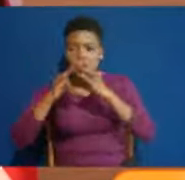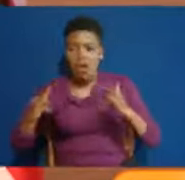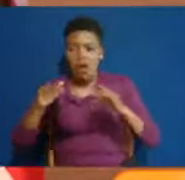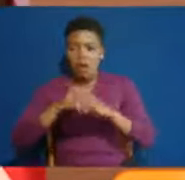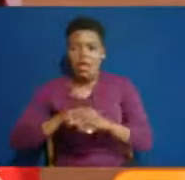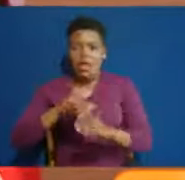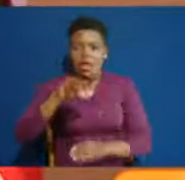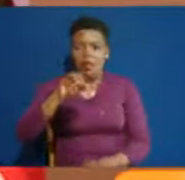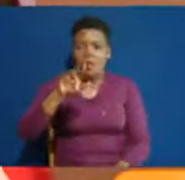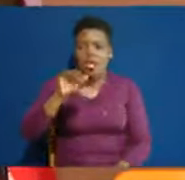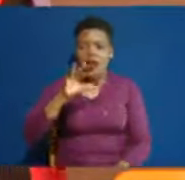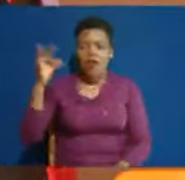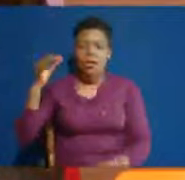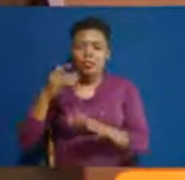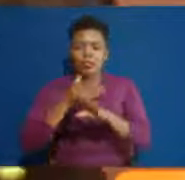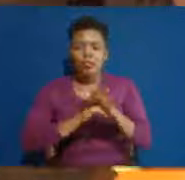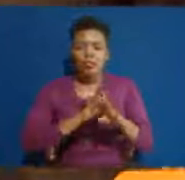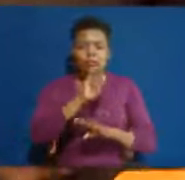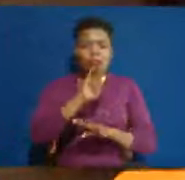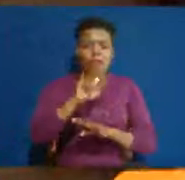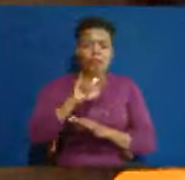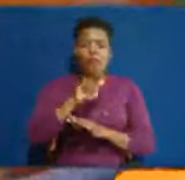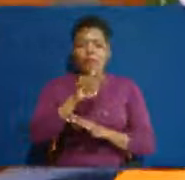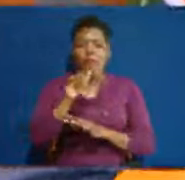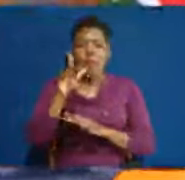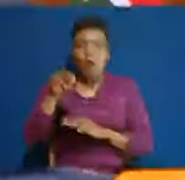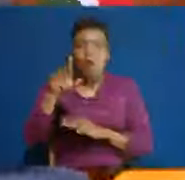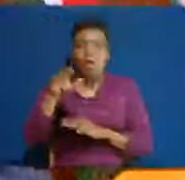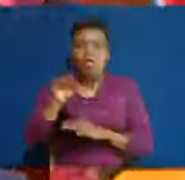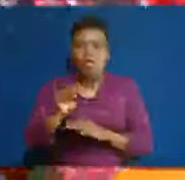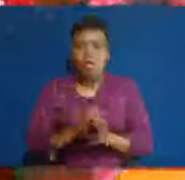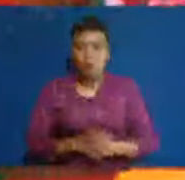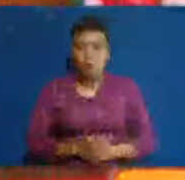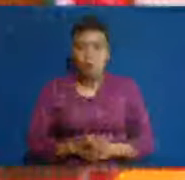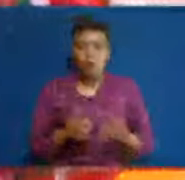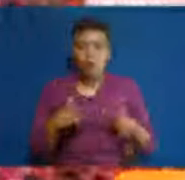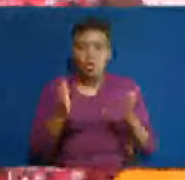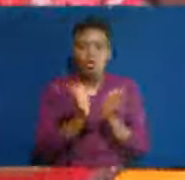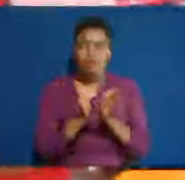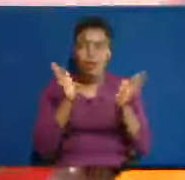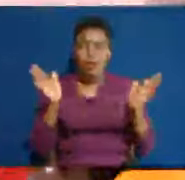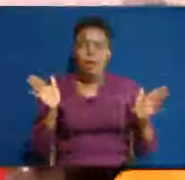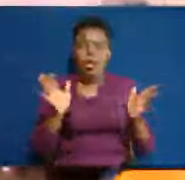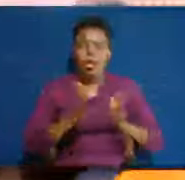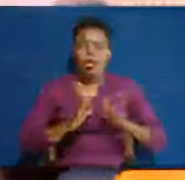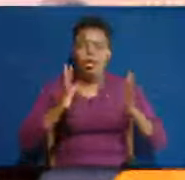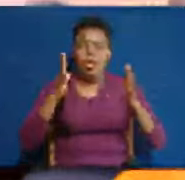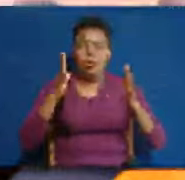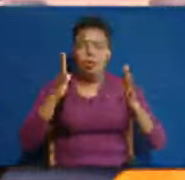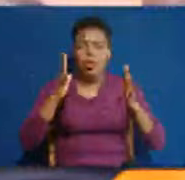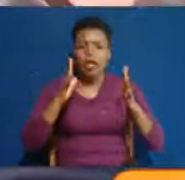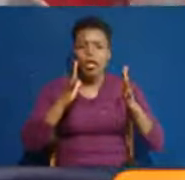Miramar, south of France, before heading to Paris. You is the opening ceremony kit, followed